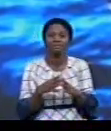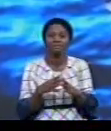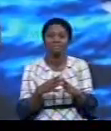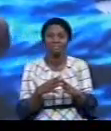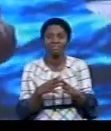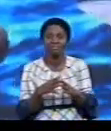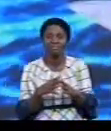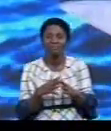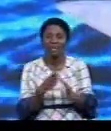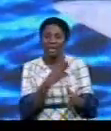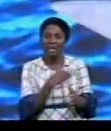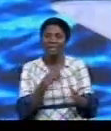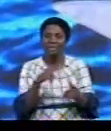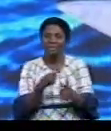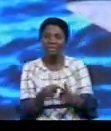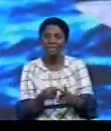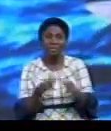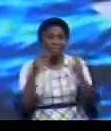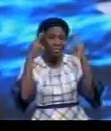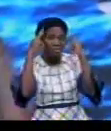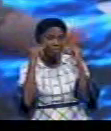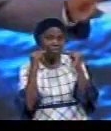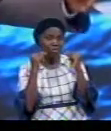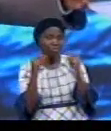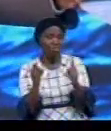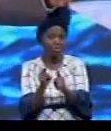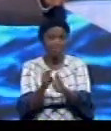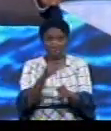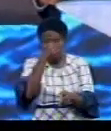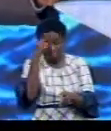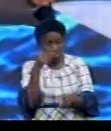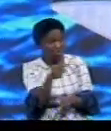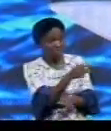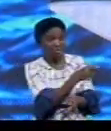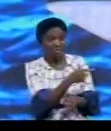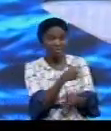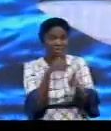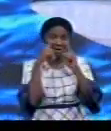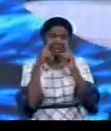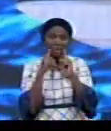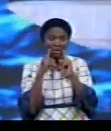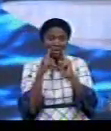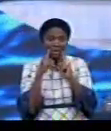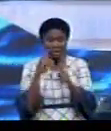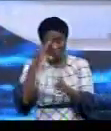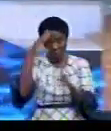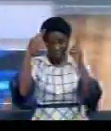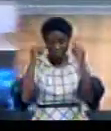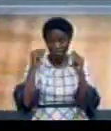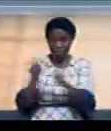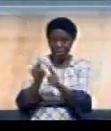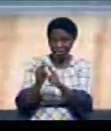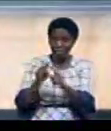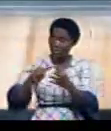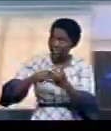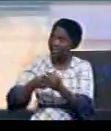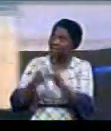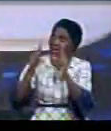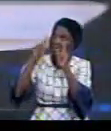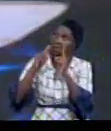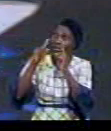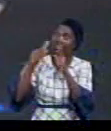And then Moses also, because they cried, he also started crying to the Lord. Sometimes the crying of